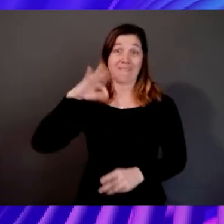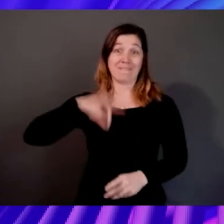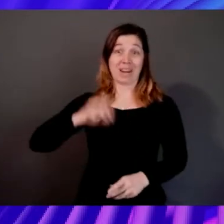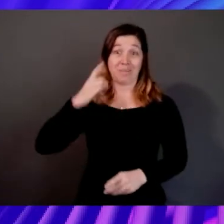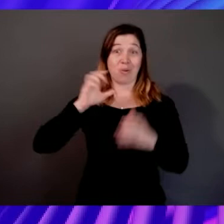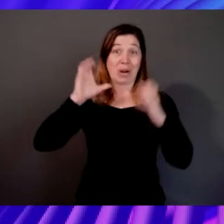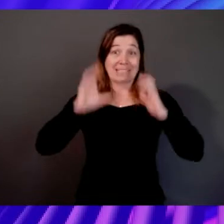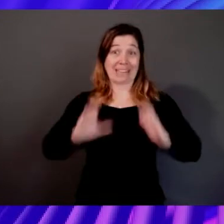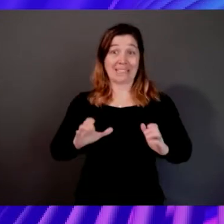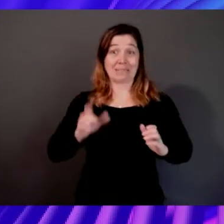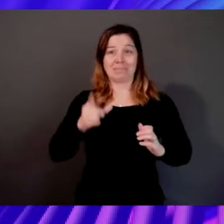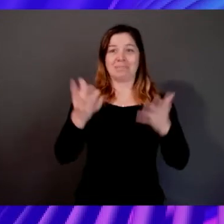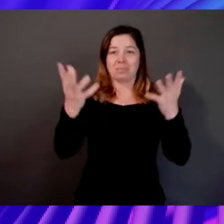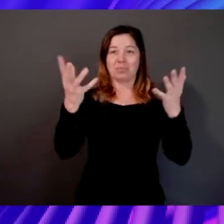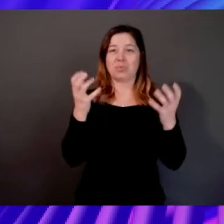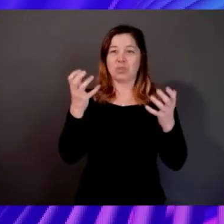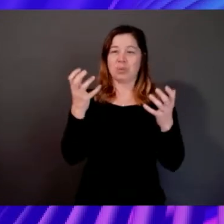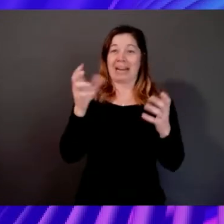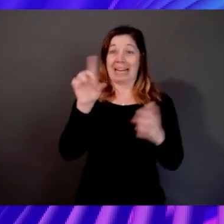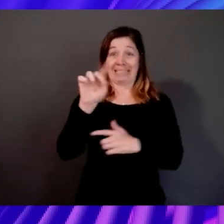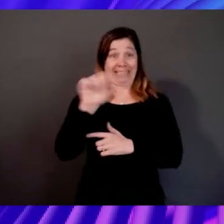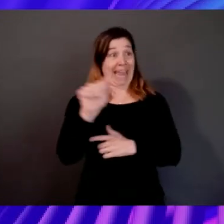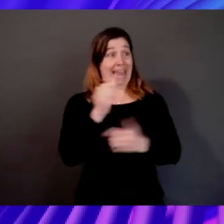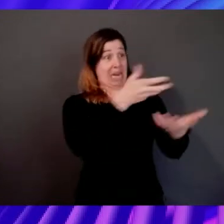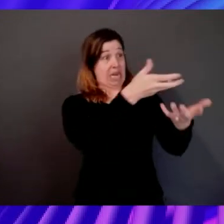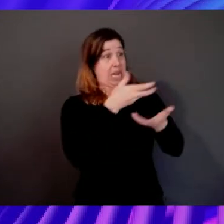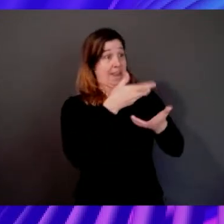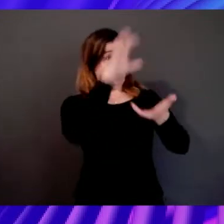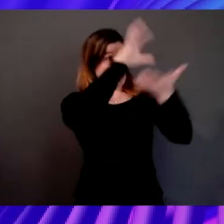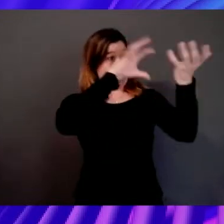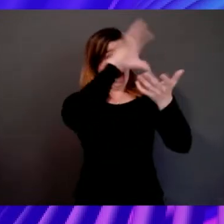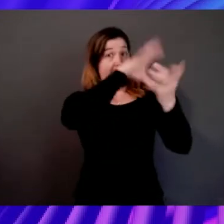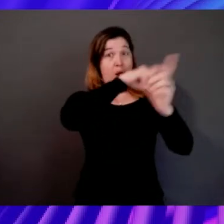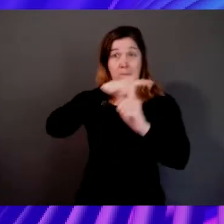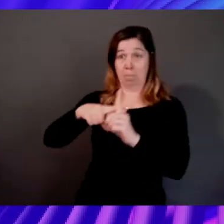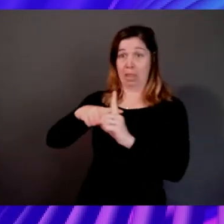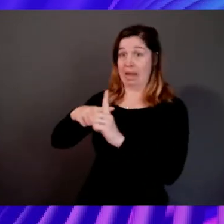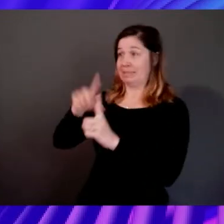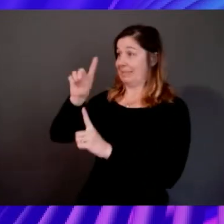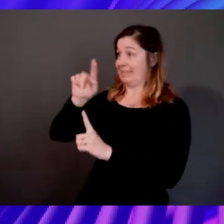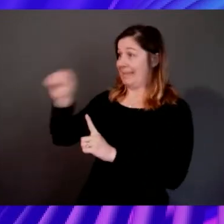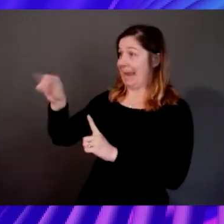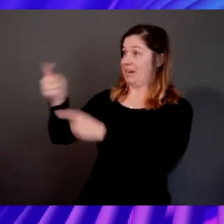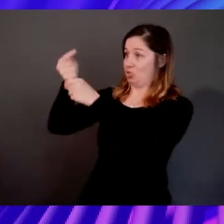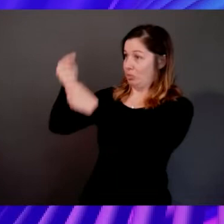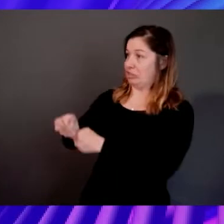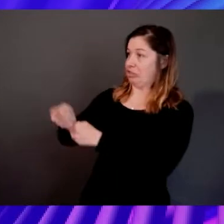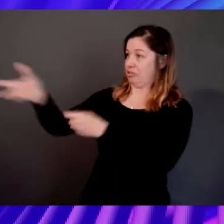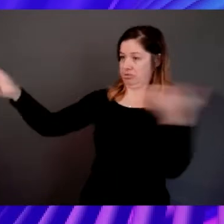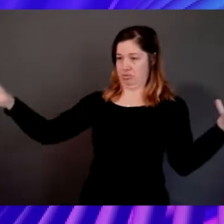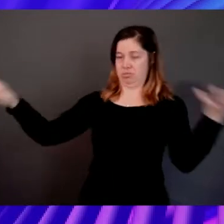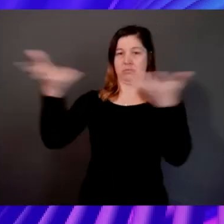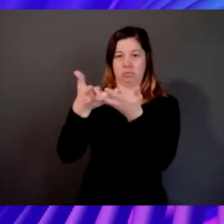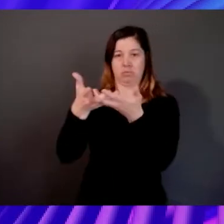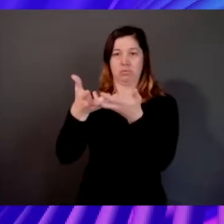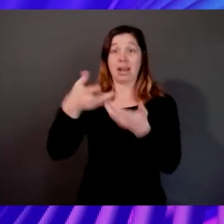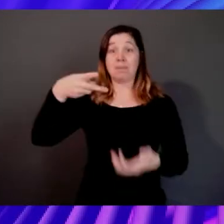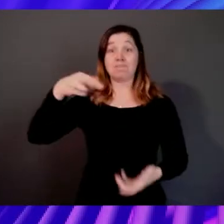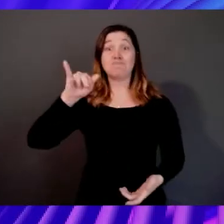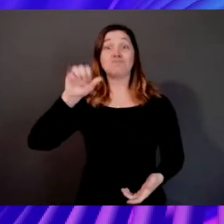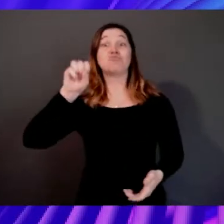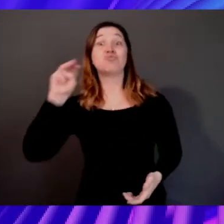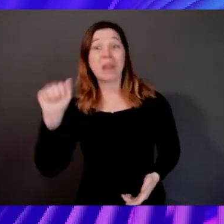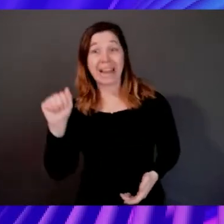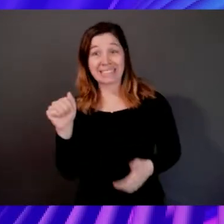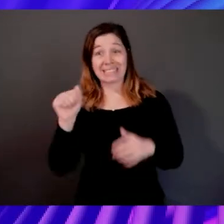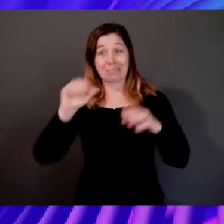stitch together data that they get from the cloud, as well as data that they might get from traditional assets and endpoints, and of course Prisma Cloud, which is entirely focused on helping